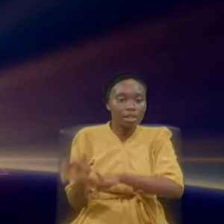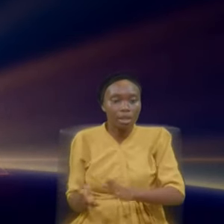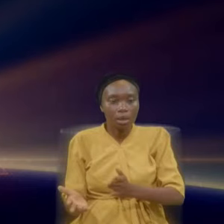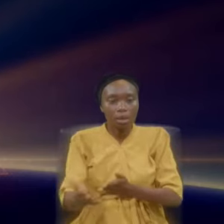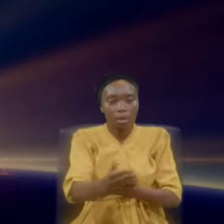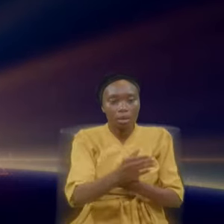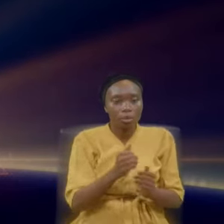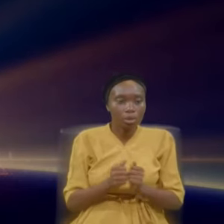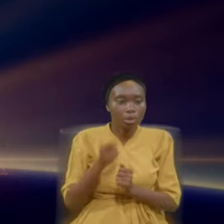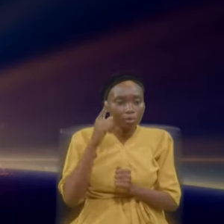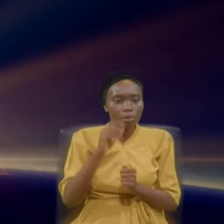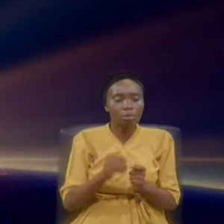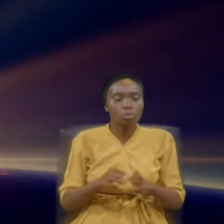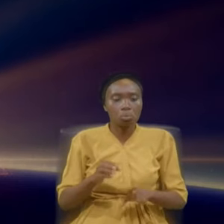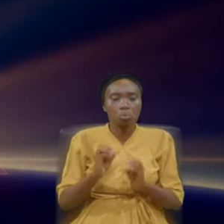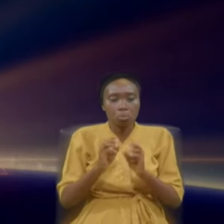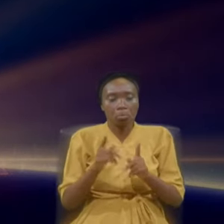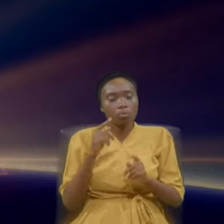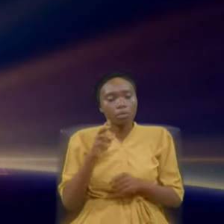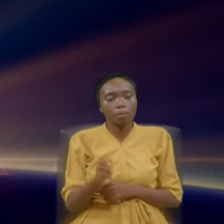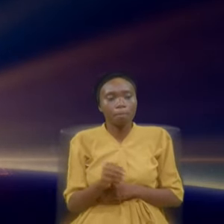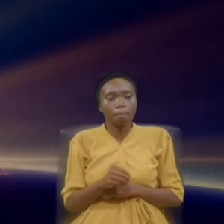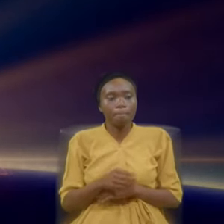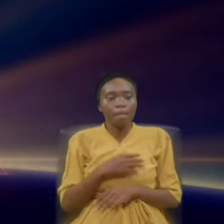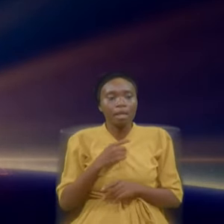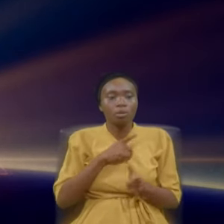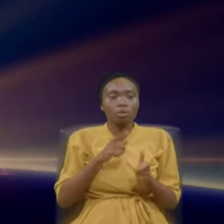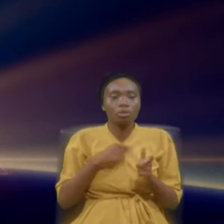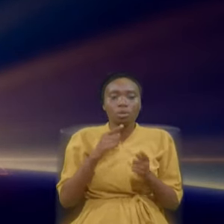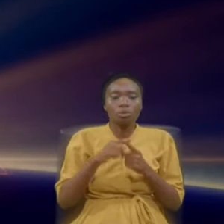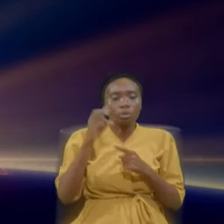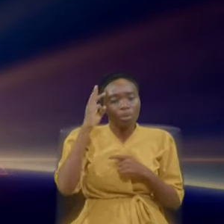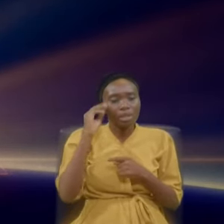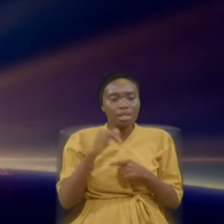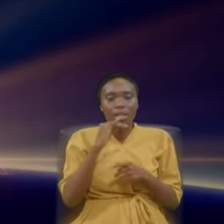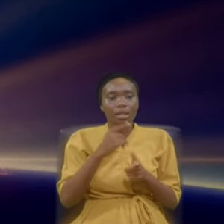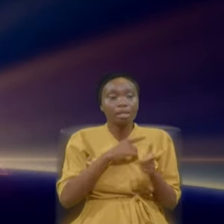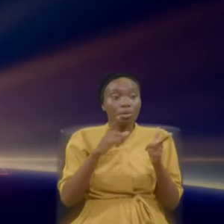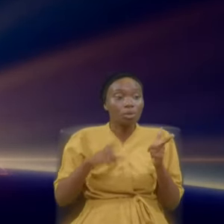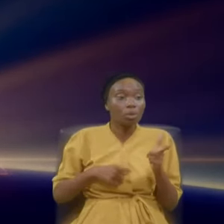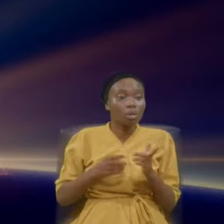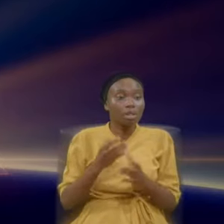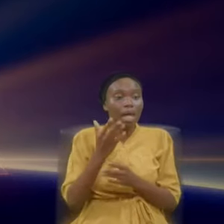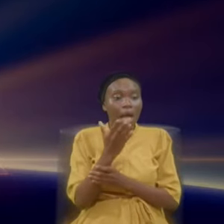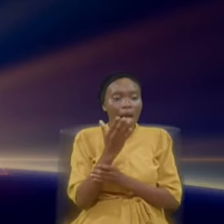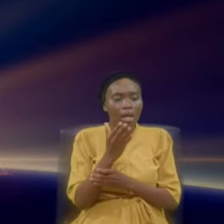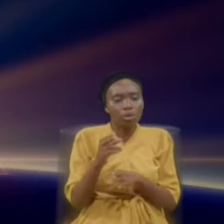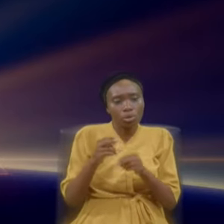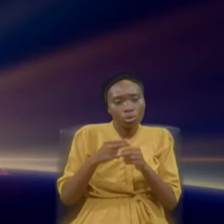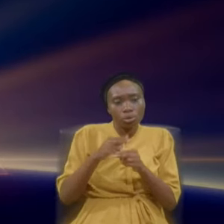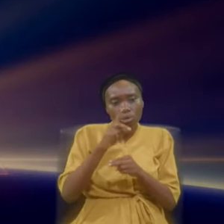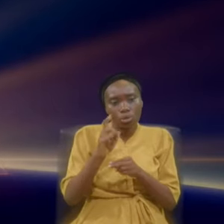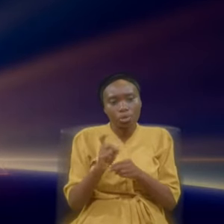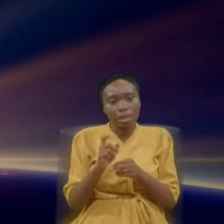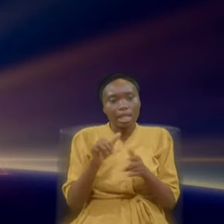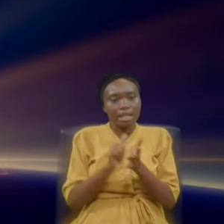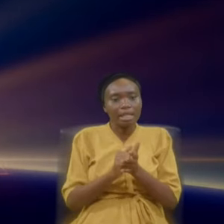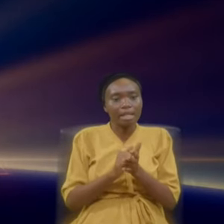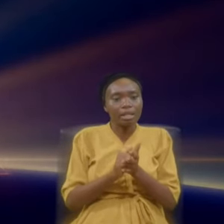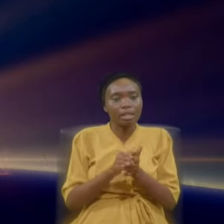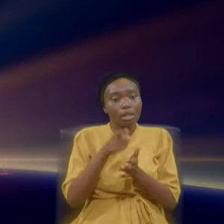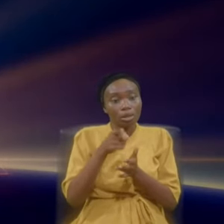for them, to suffice them? And the Lord said unto Moses, Is the Lord's hand waxed